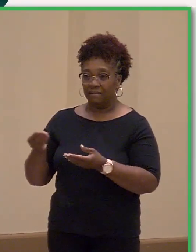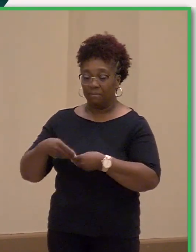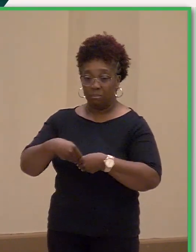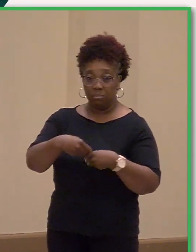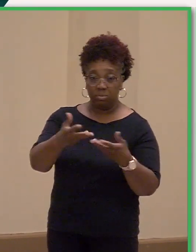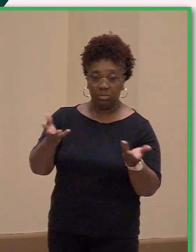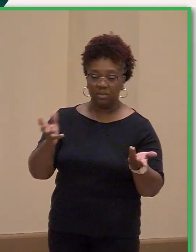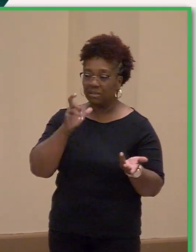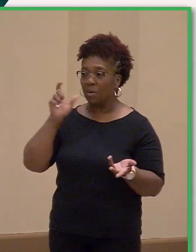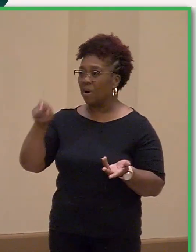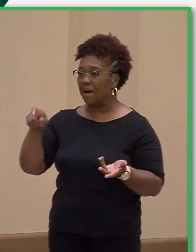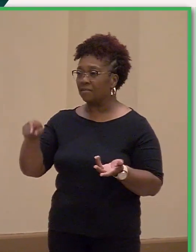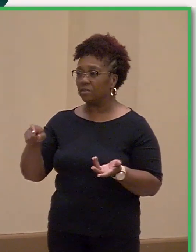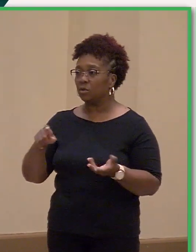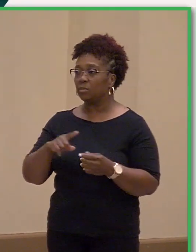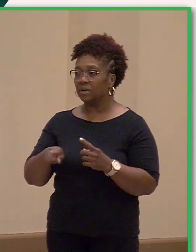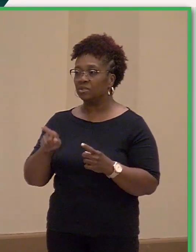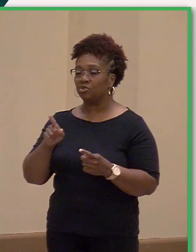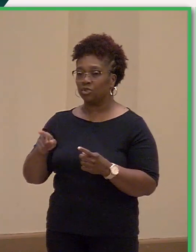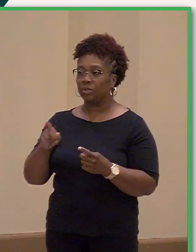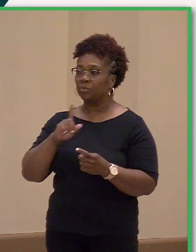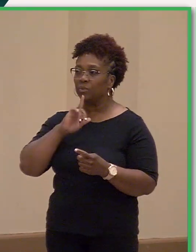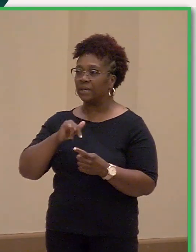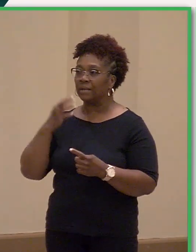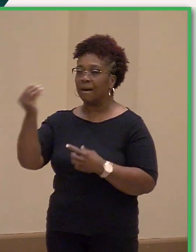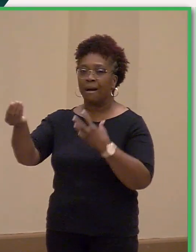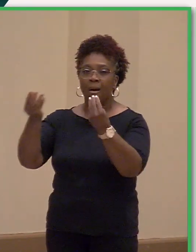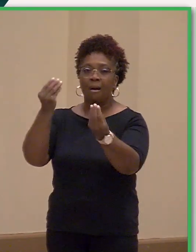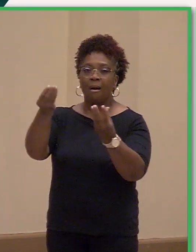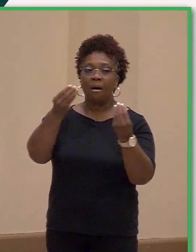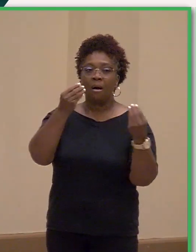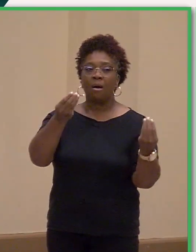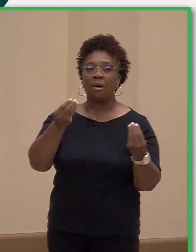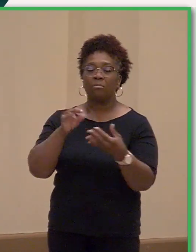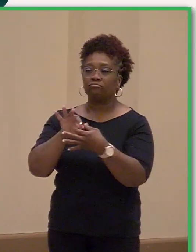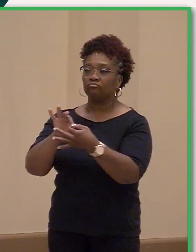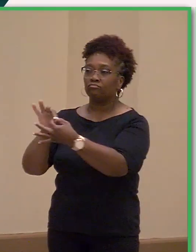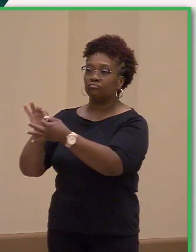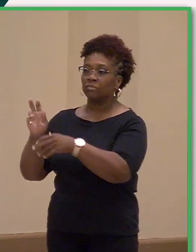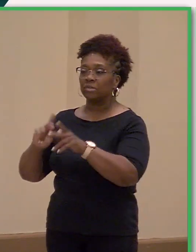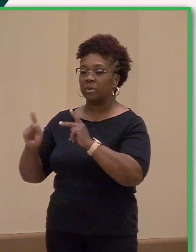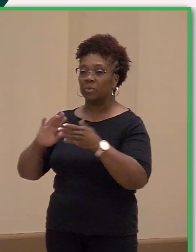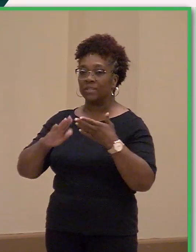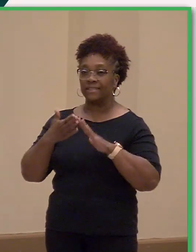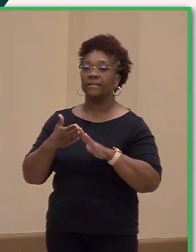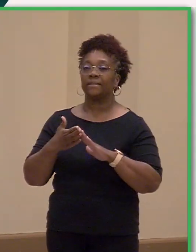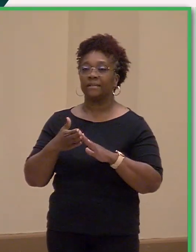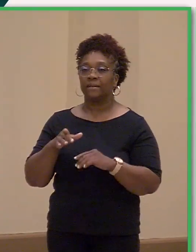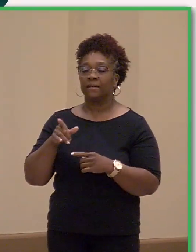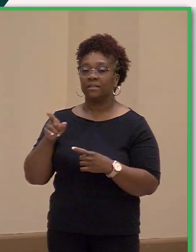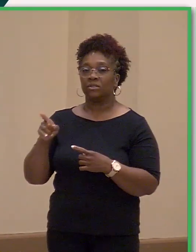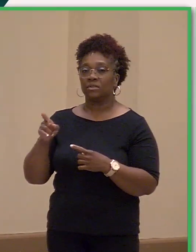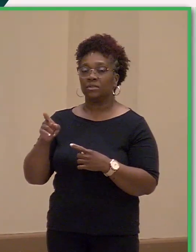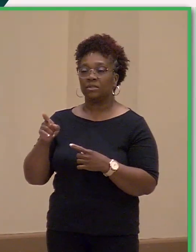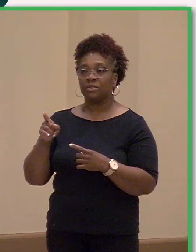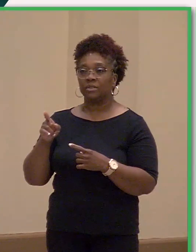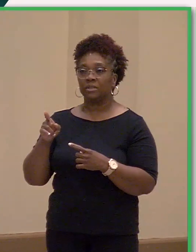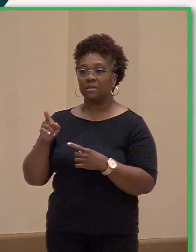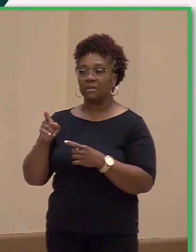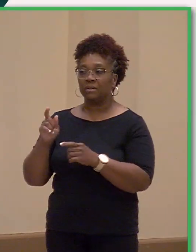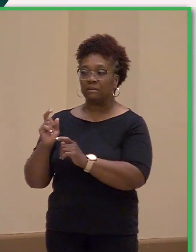seen me reaching people across the city, and she vicariously reached out to the people and gave them some